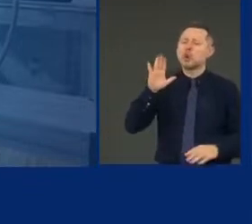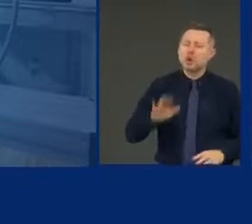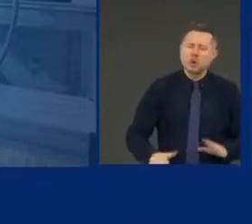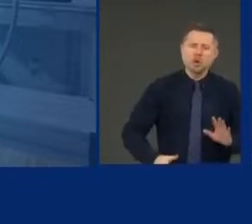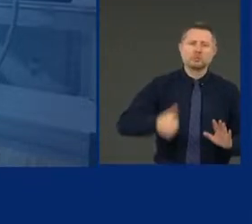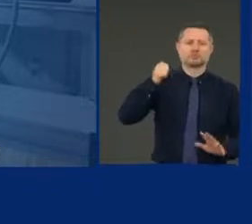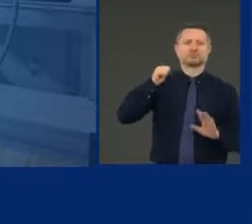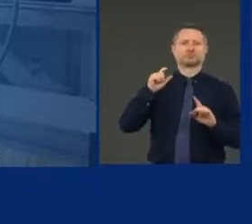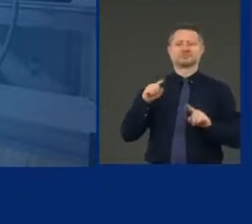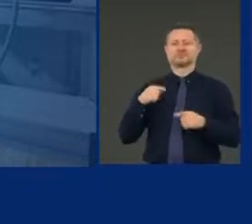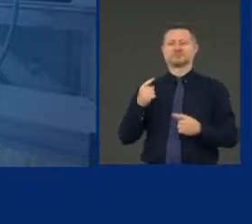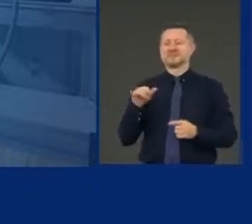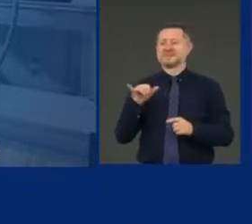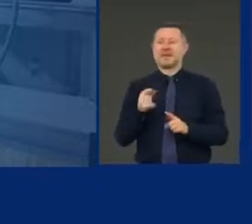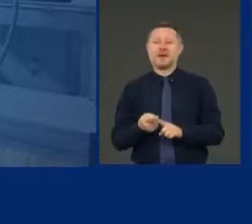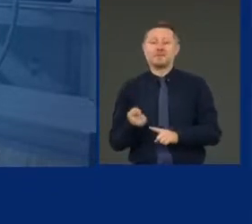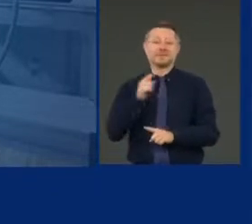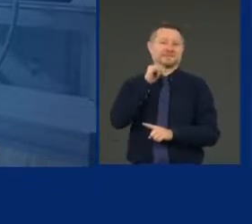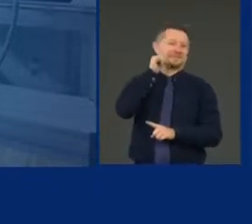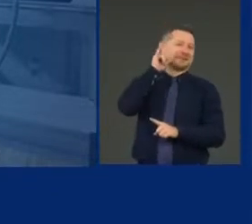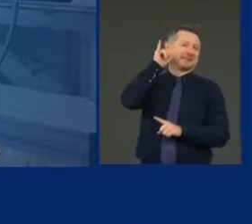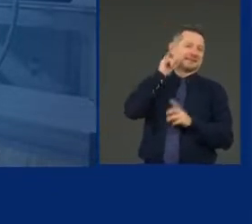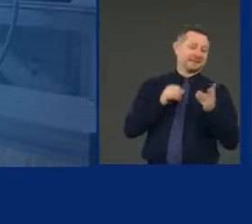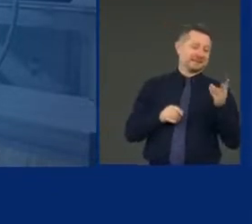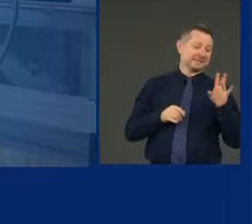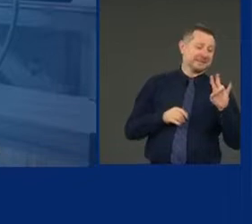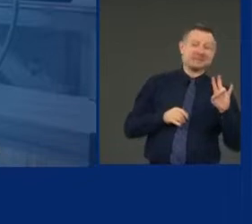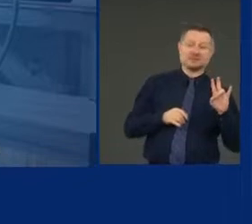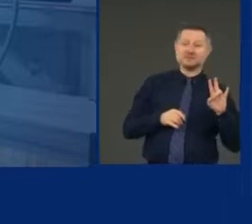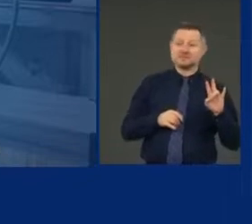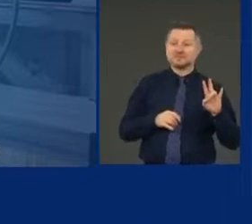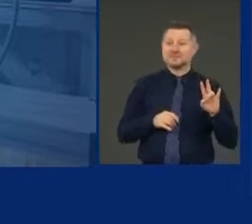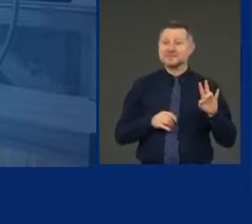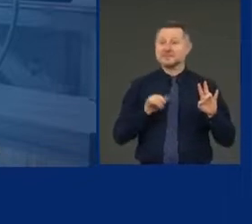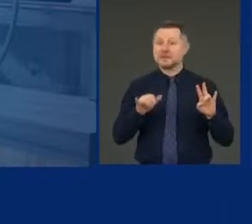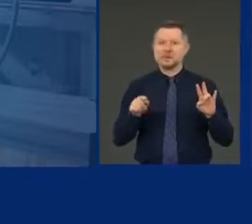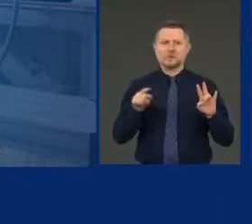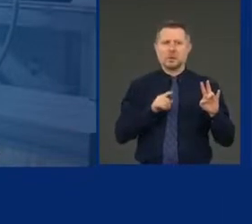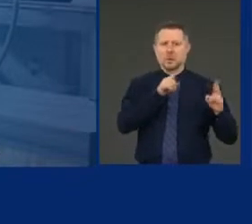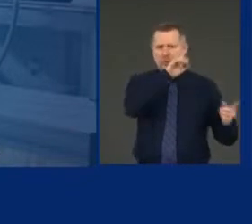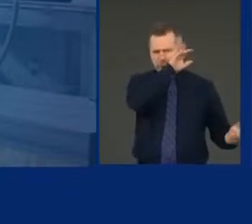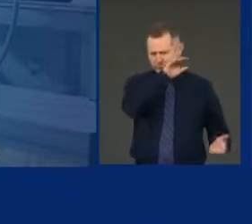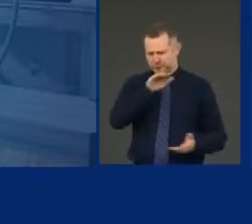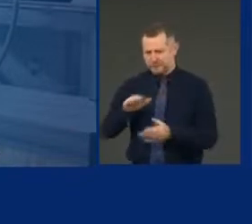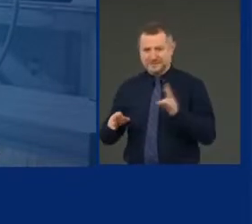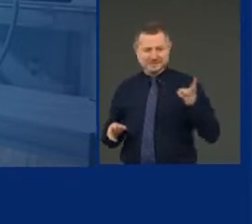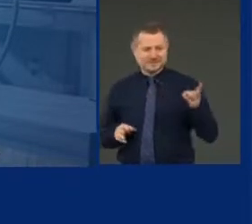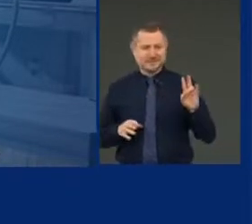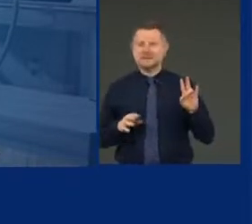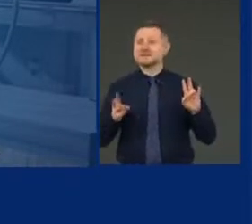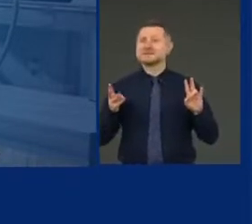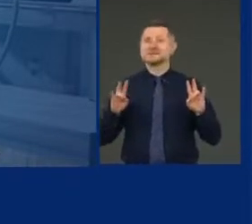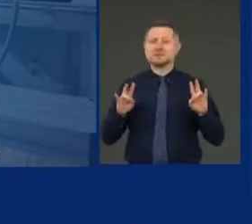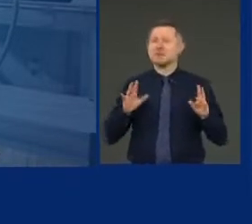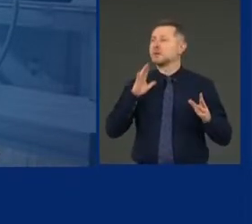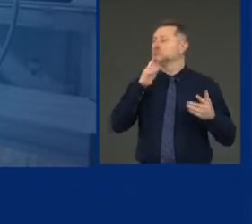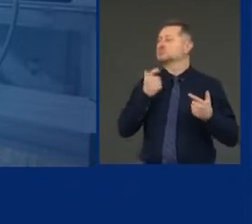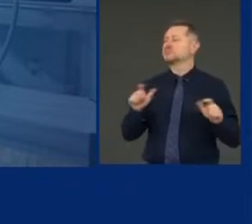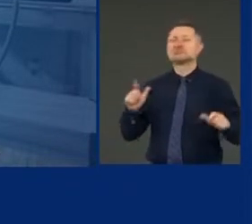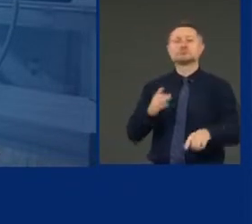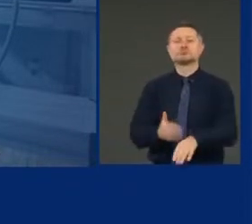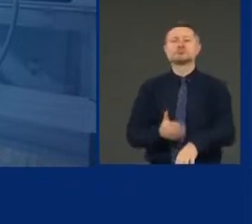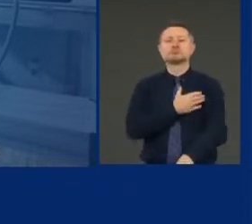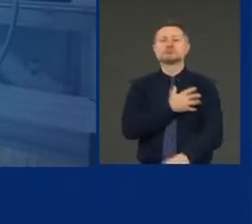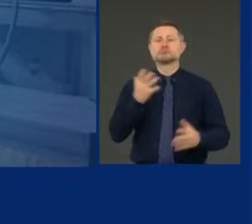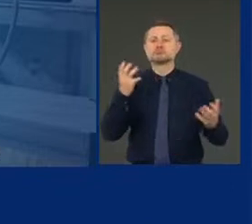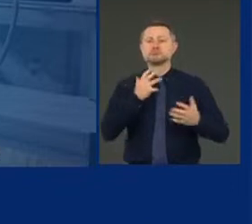as yesterday, but overall that has been tremendous, tremendous progress from where we were. Our thoughts and prayers are with the